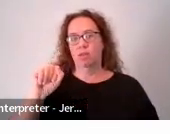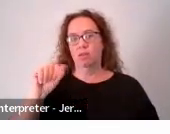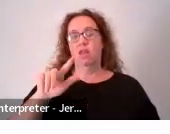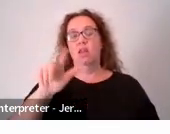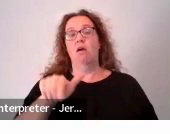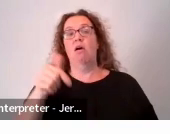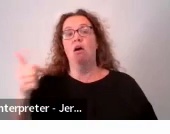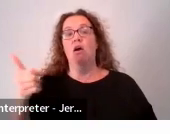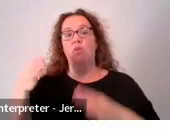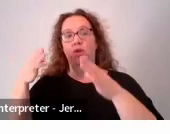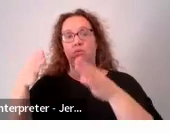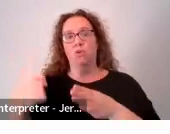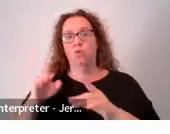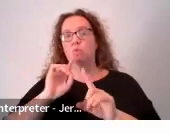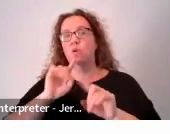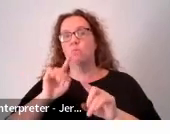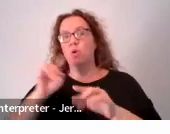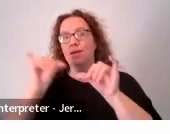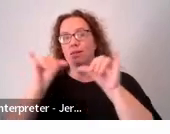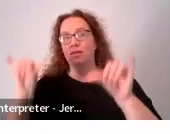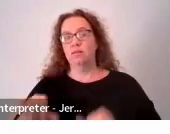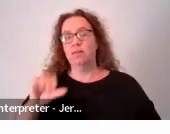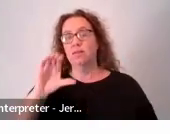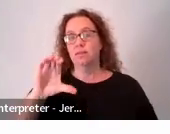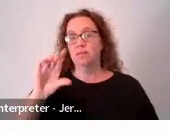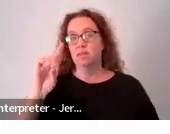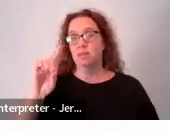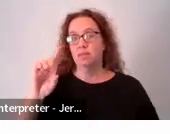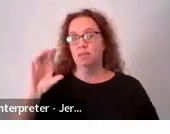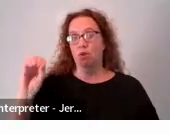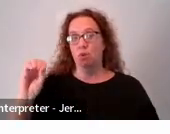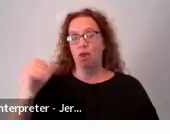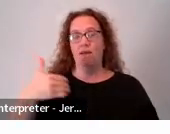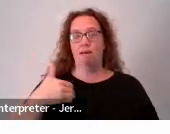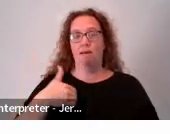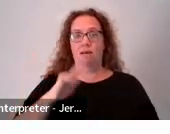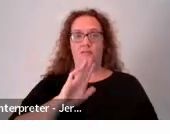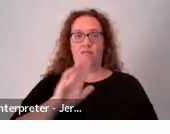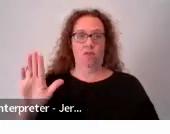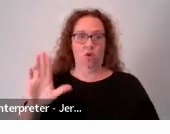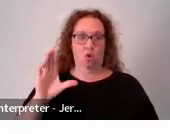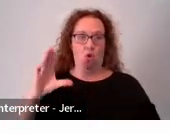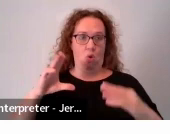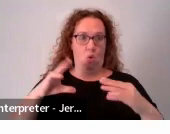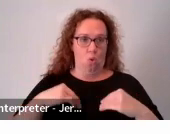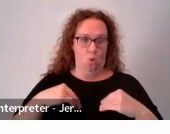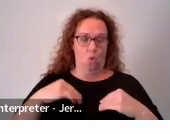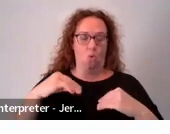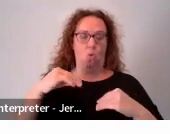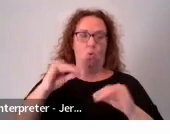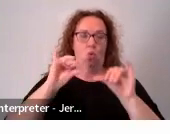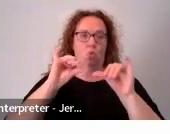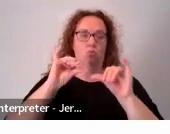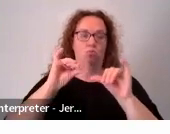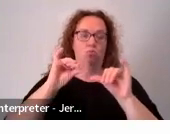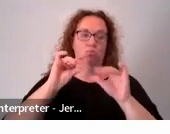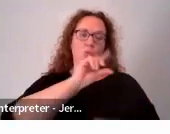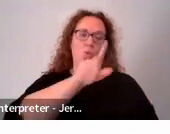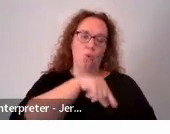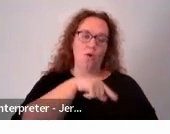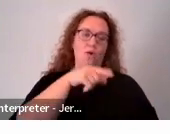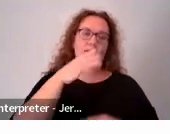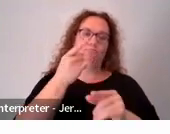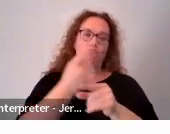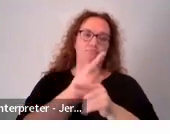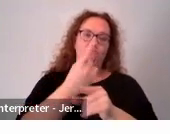incident reporting system. So CDDOs do have their own quality assurance processes as regards monitoring